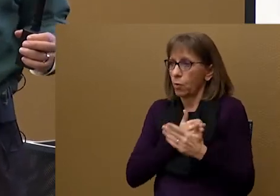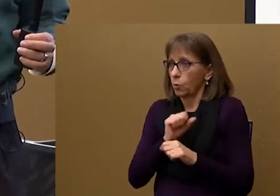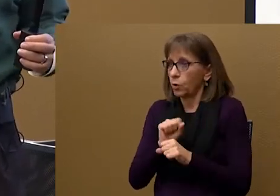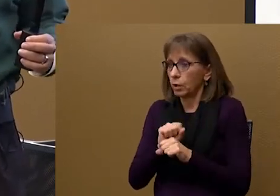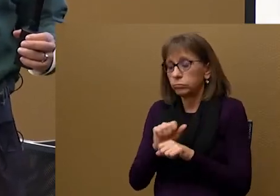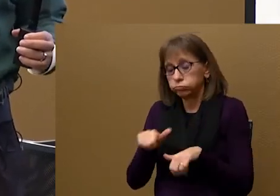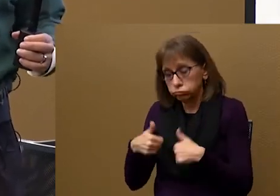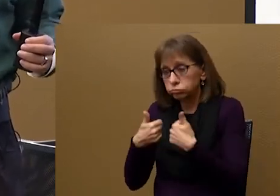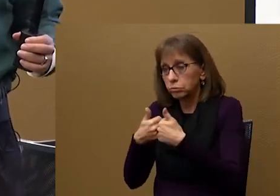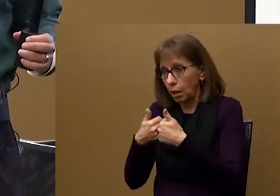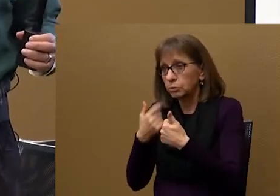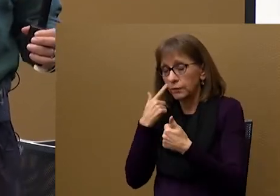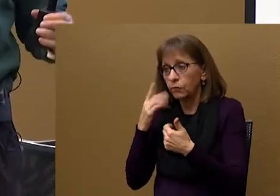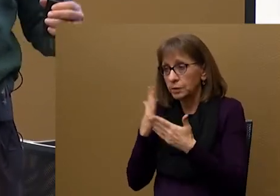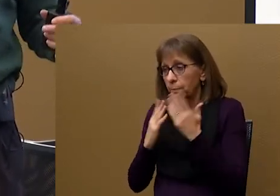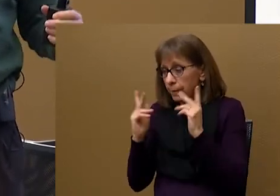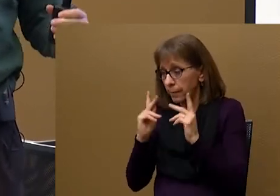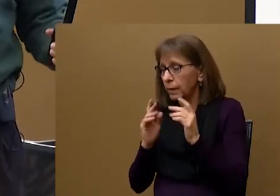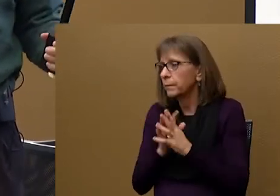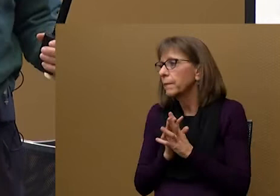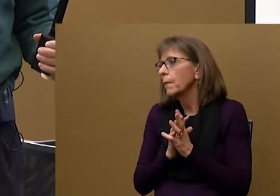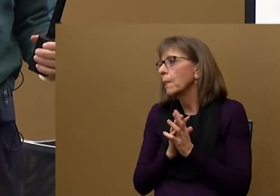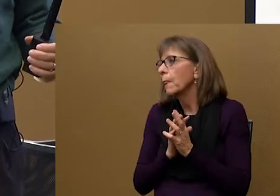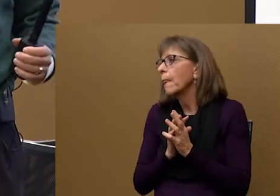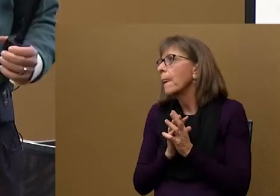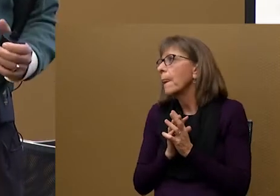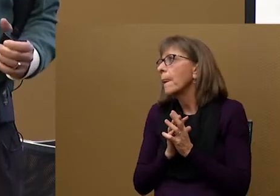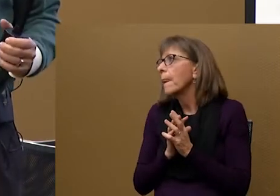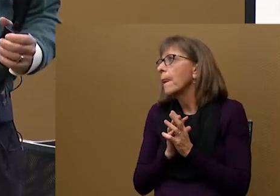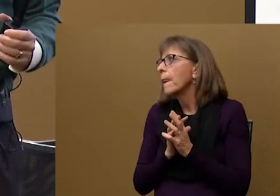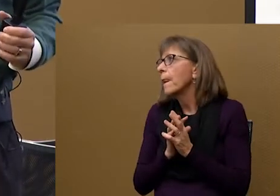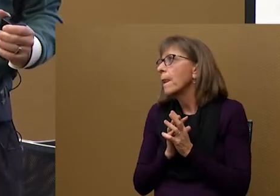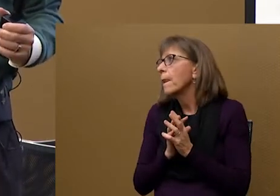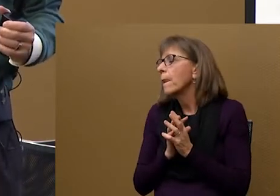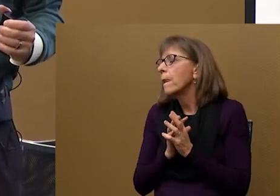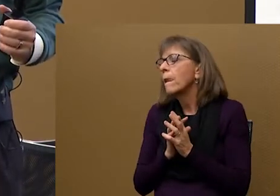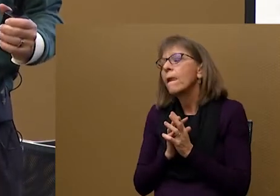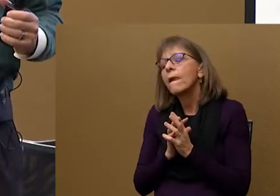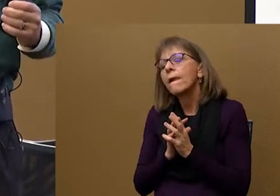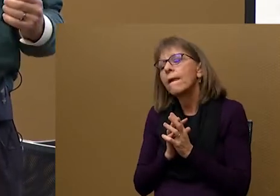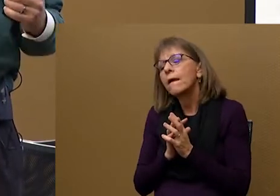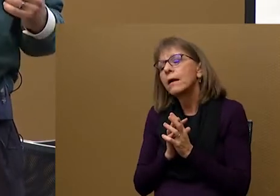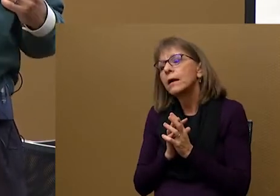attitudinal dimension of our work, which can be challenging for people.